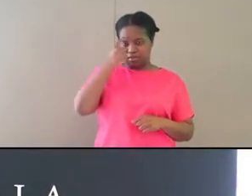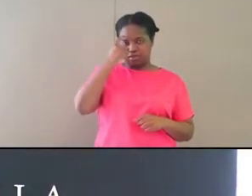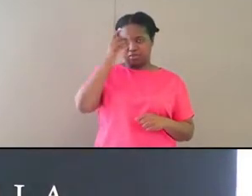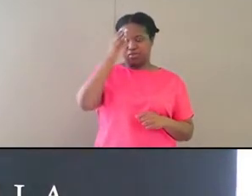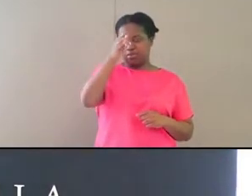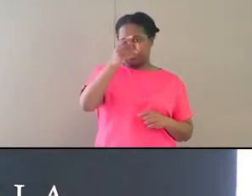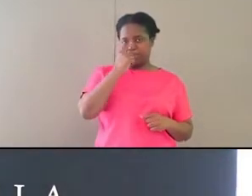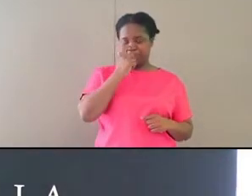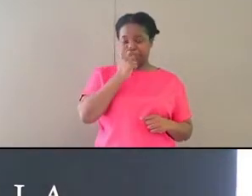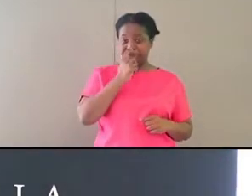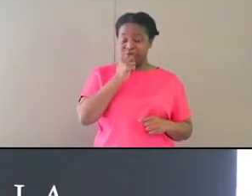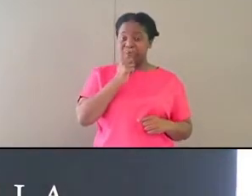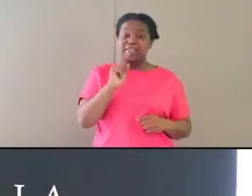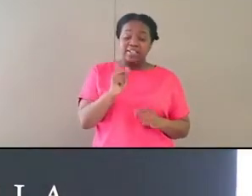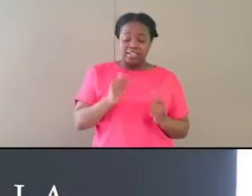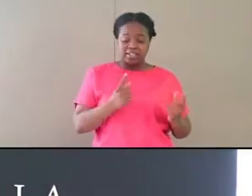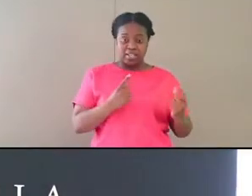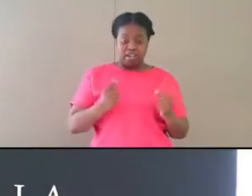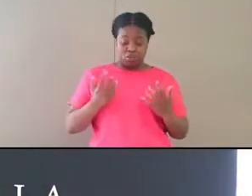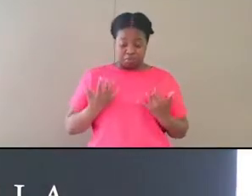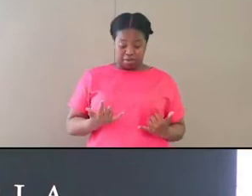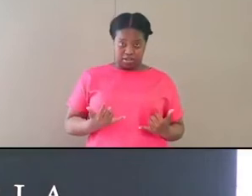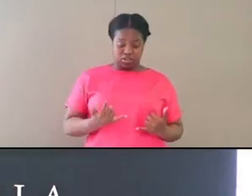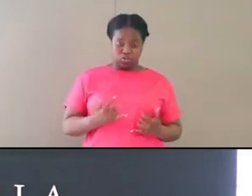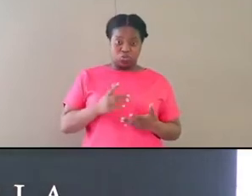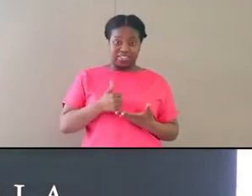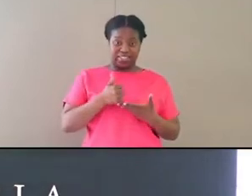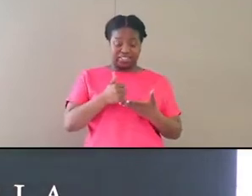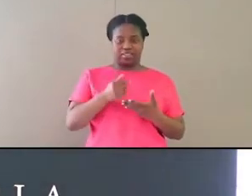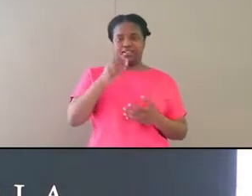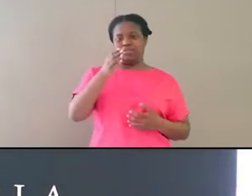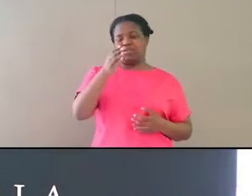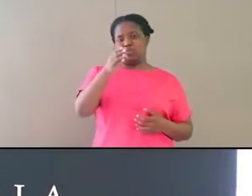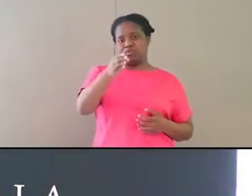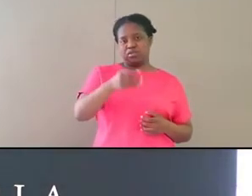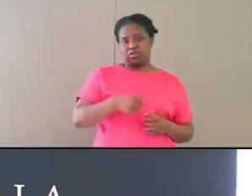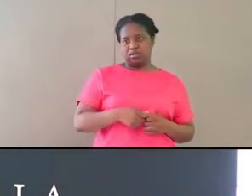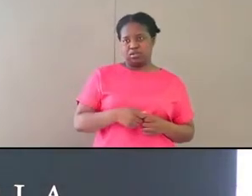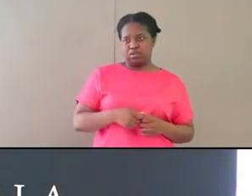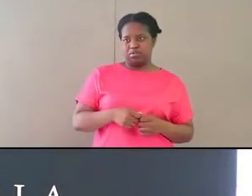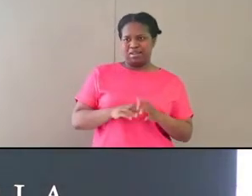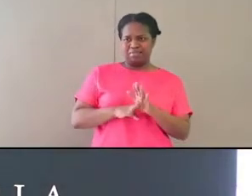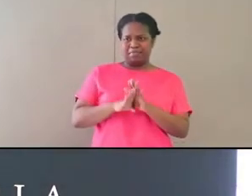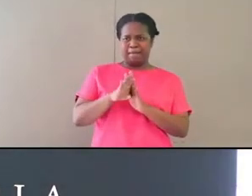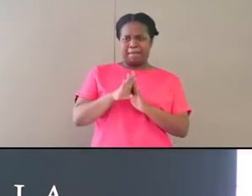in everything that we do, and we must never stifle growth and development. Never.